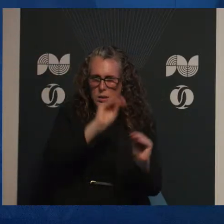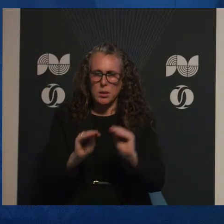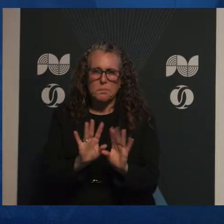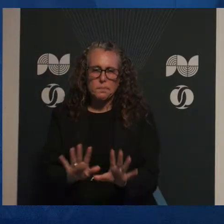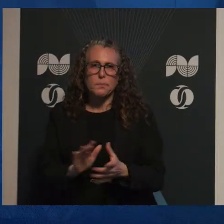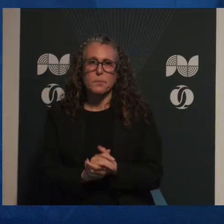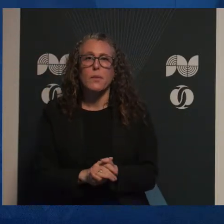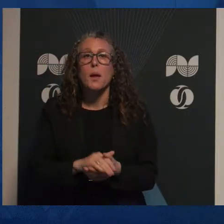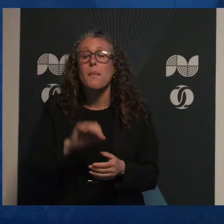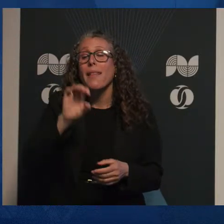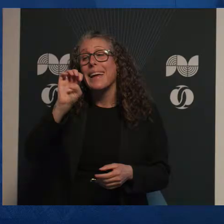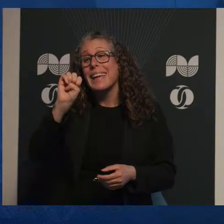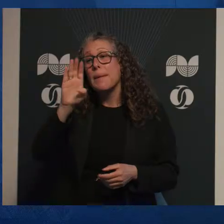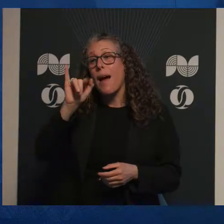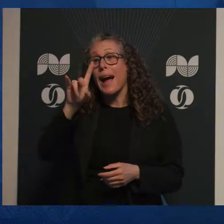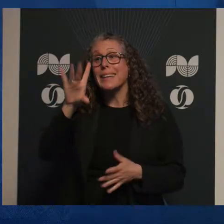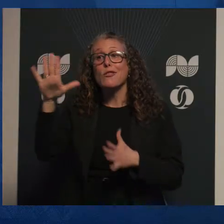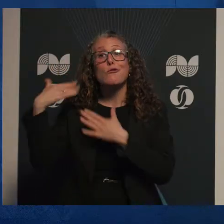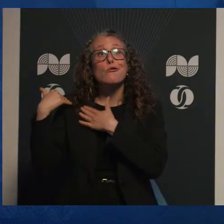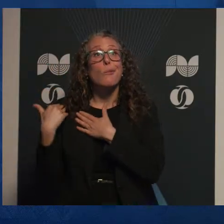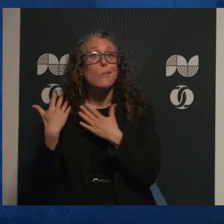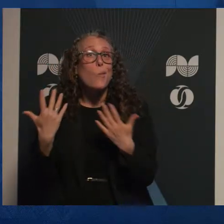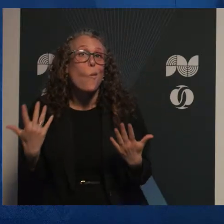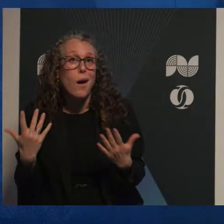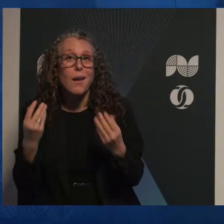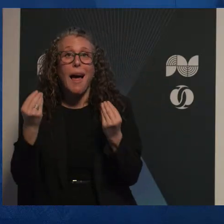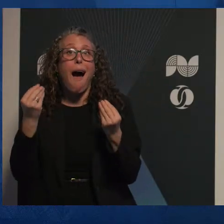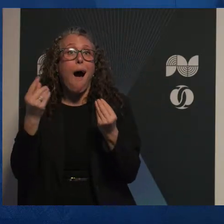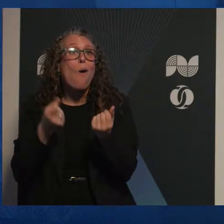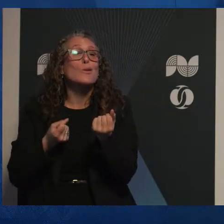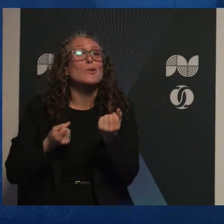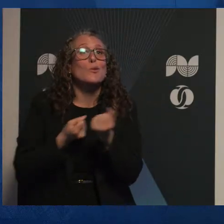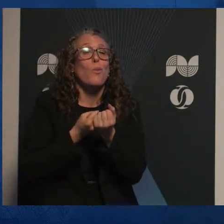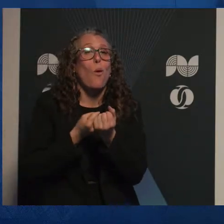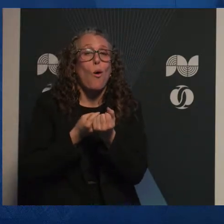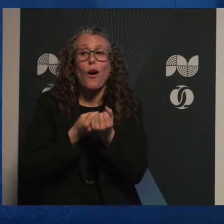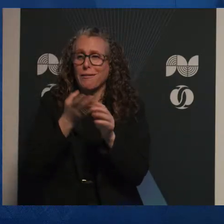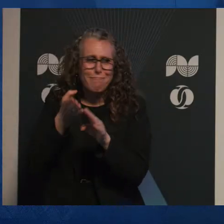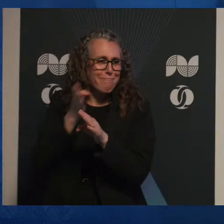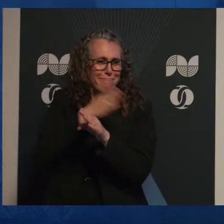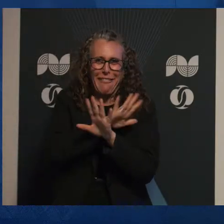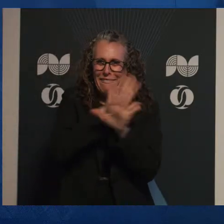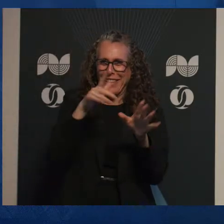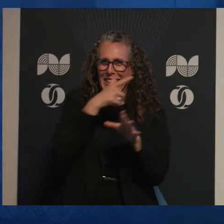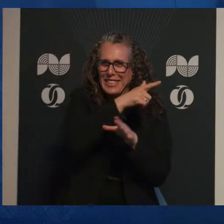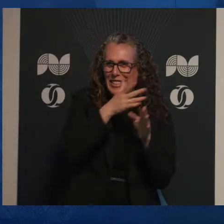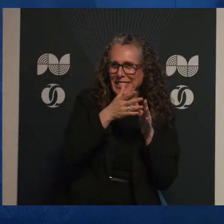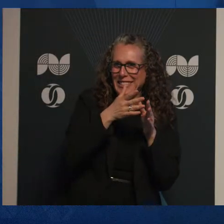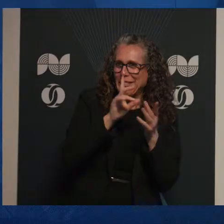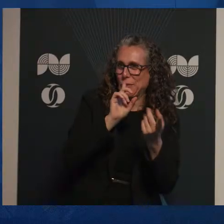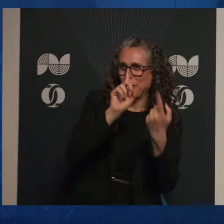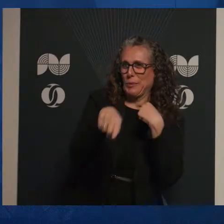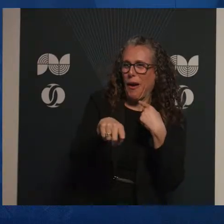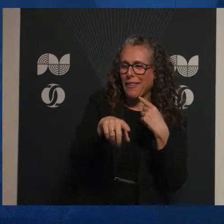the EBRD in these difficult times, I mean, I think my fellow panelists have actually answered the question, and I'm delighted